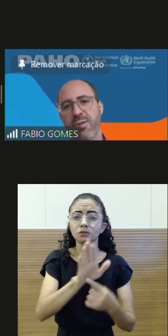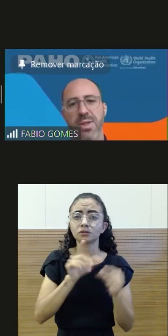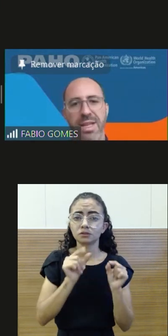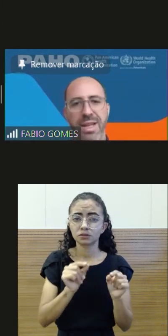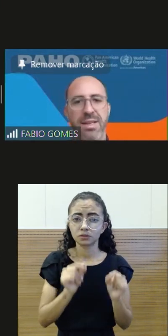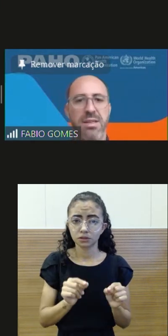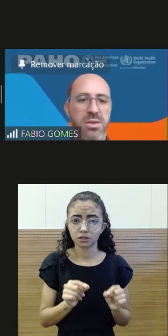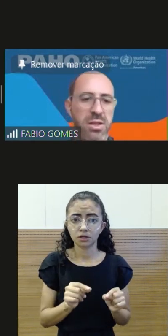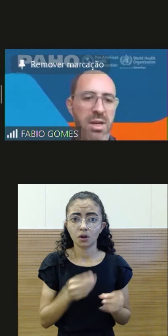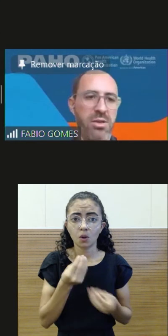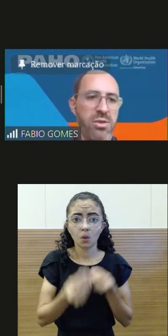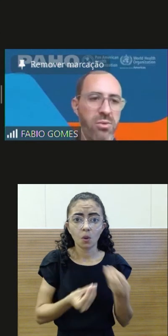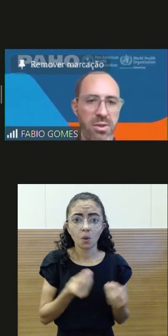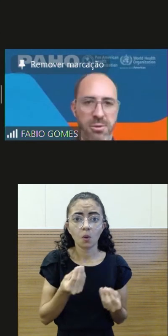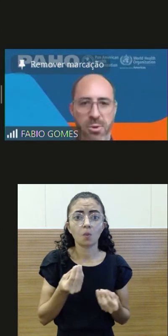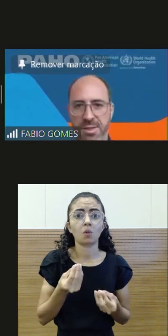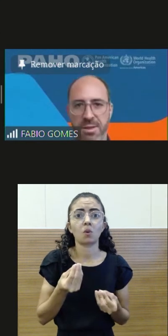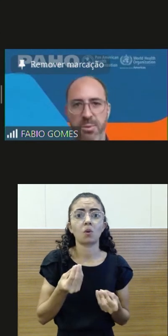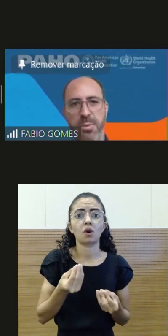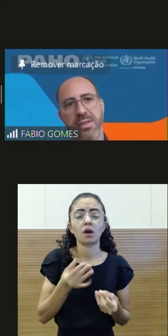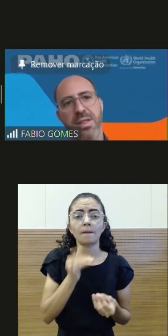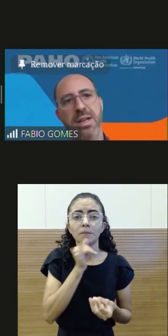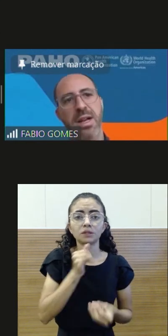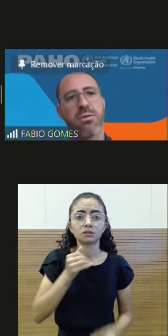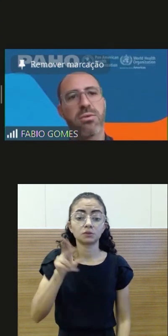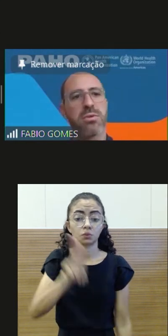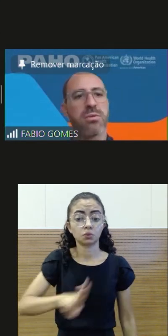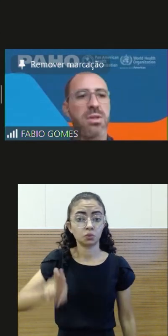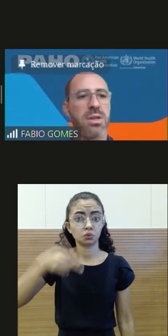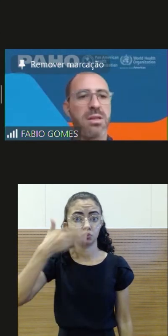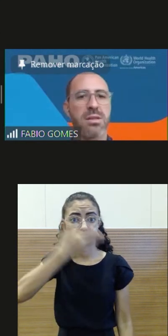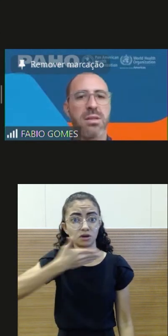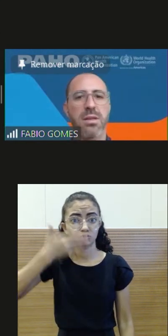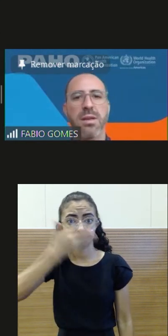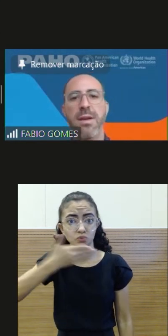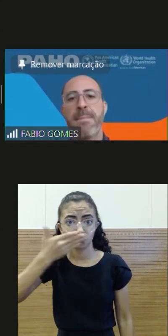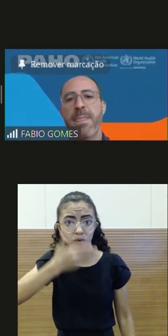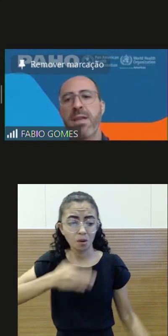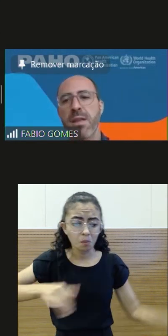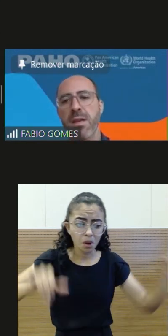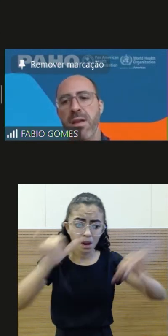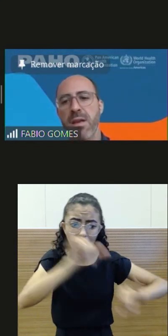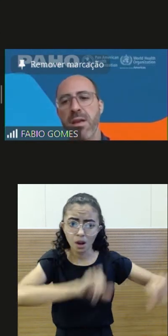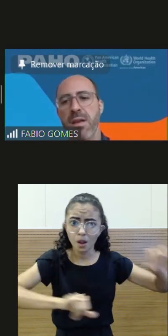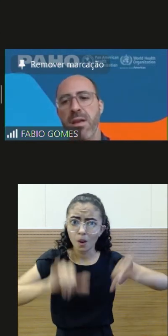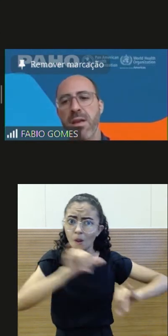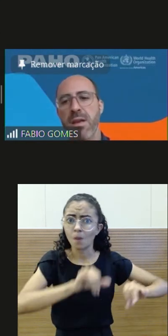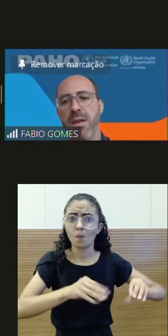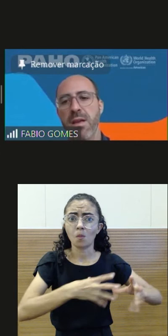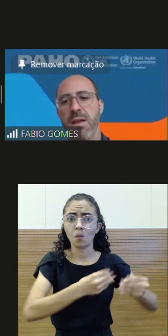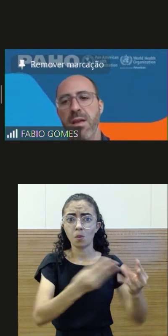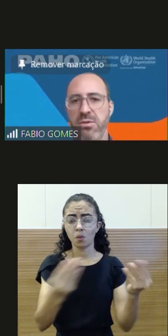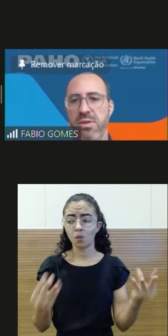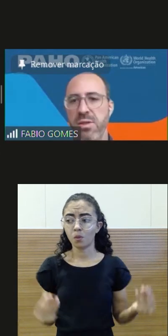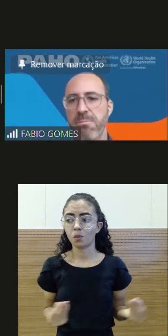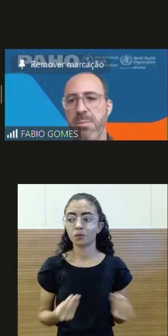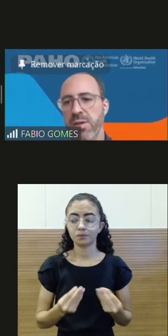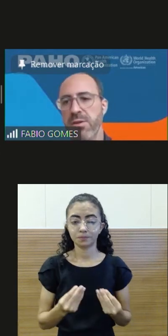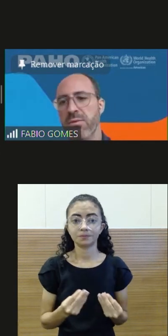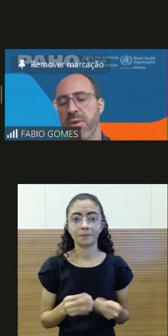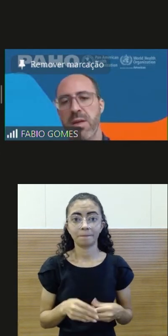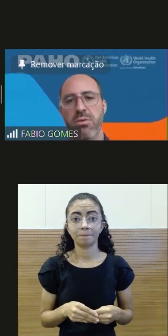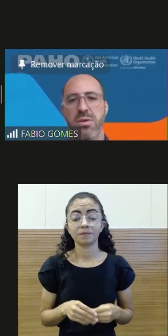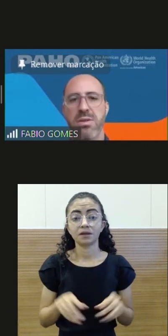to make explicit the quantity in tons of sugar, just to highlight one of the